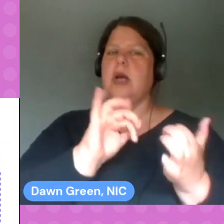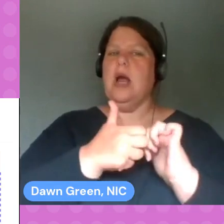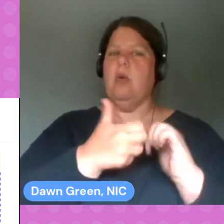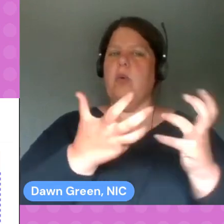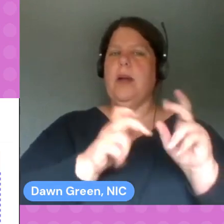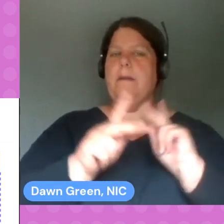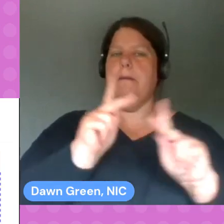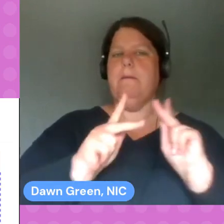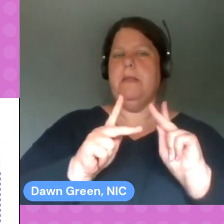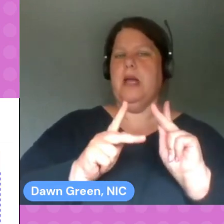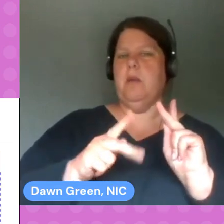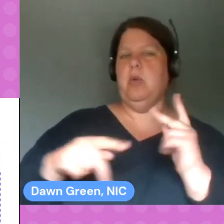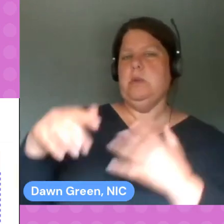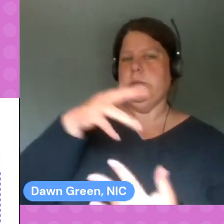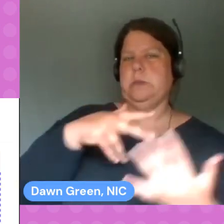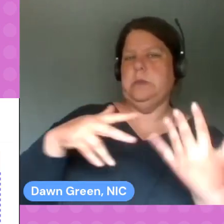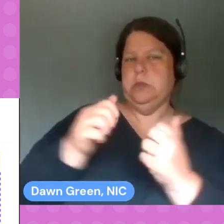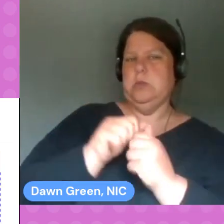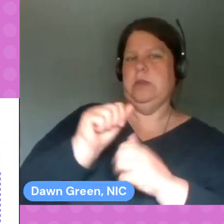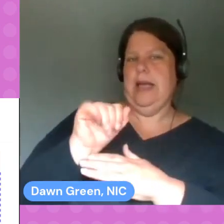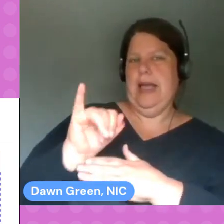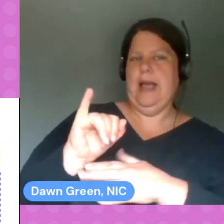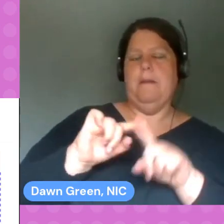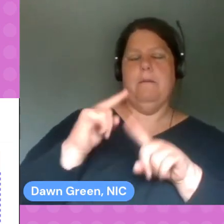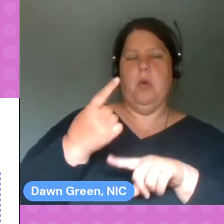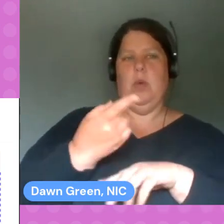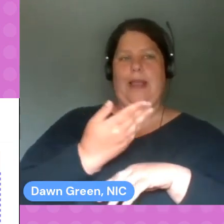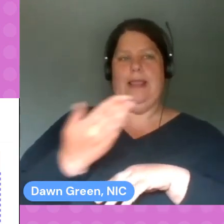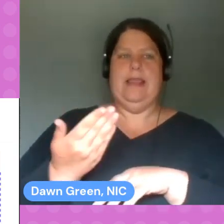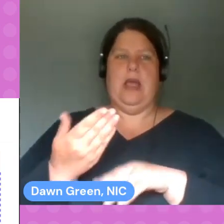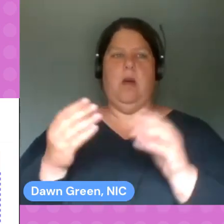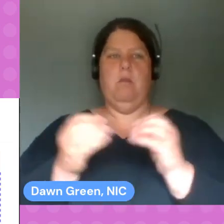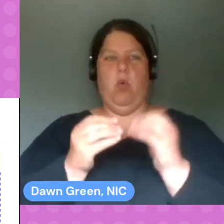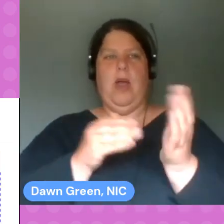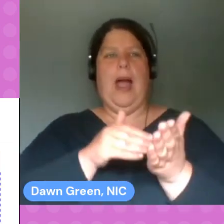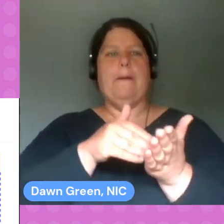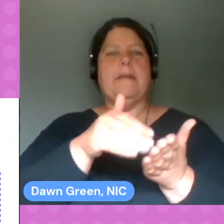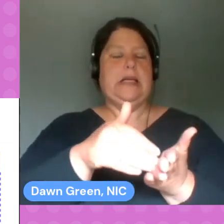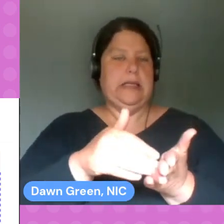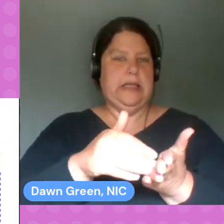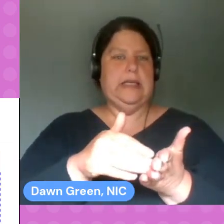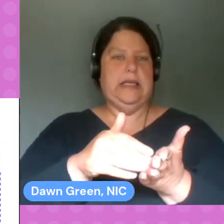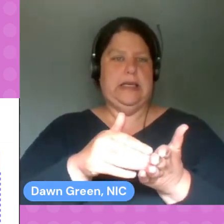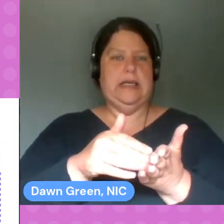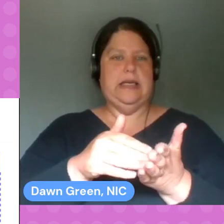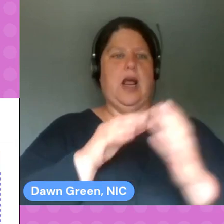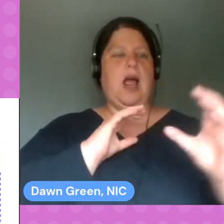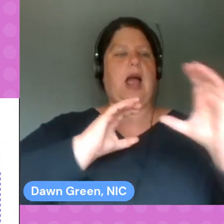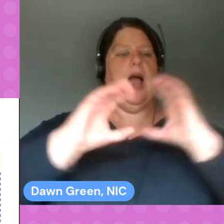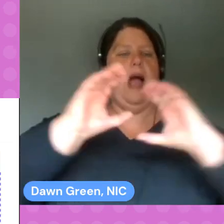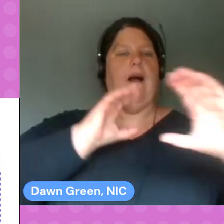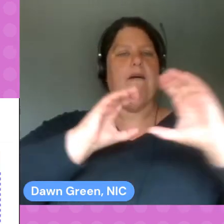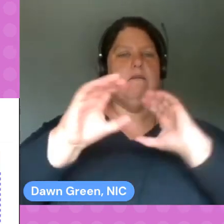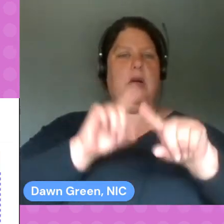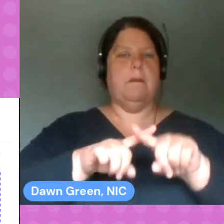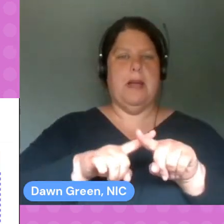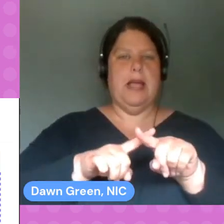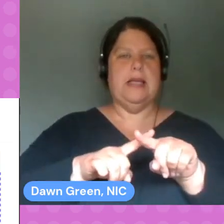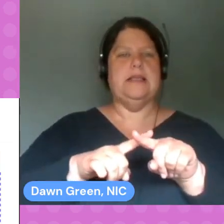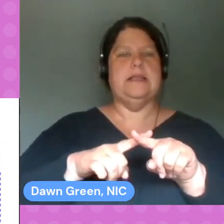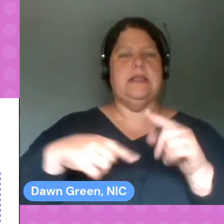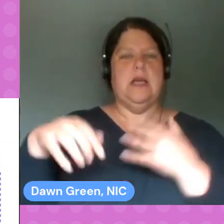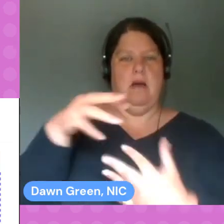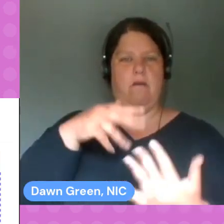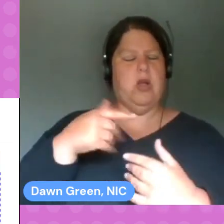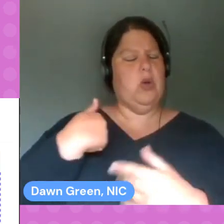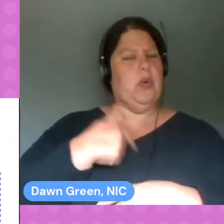to interact with the AI, but one thing that is becoming more and more common is a conversational based interface. And we have to